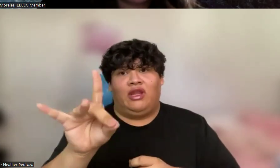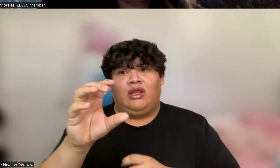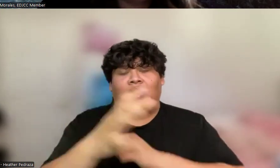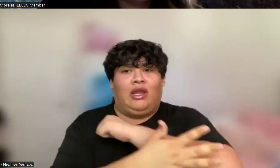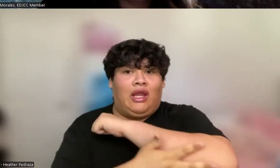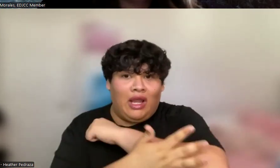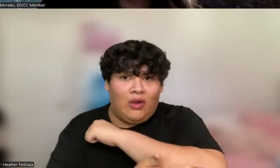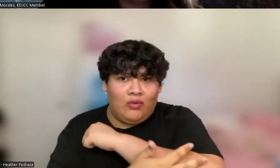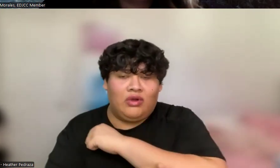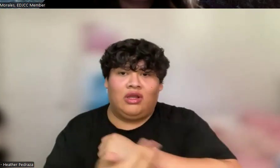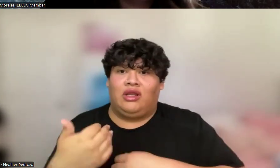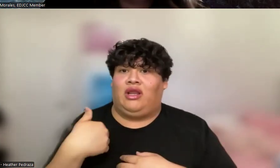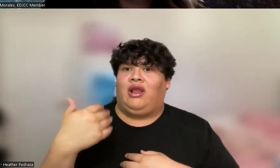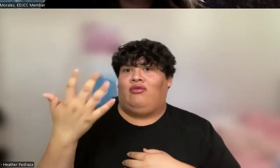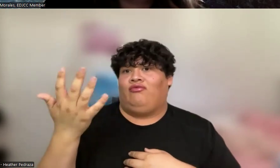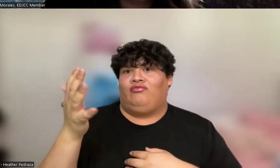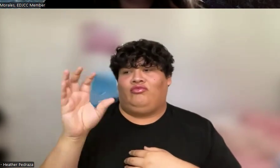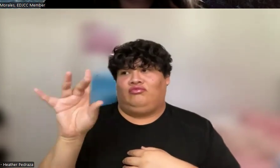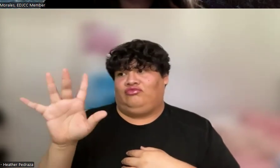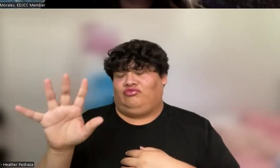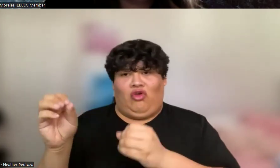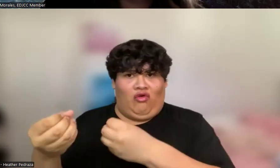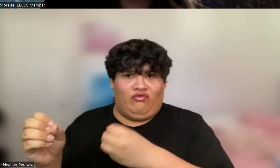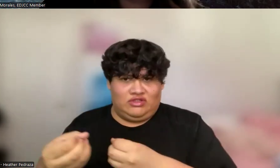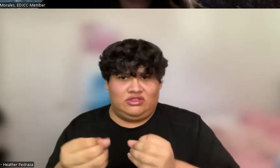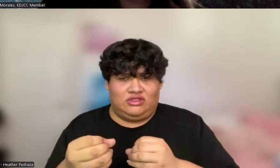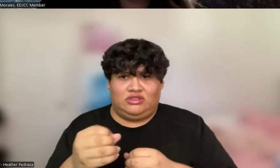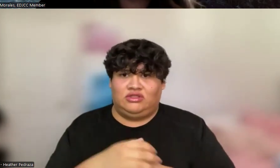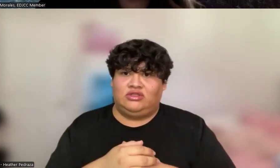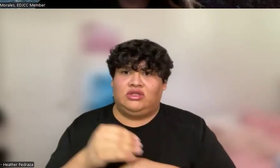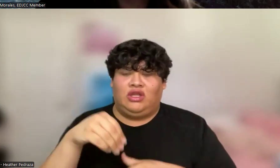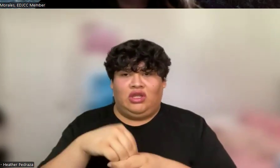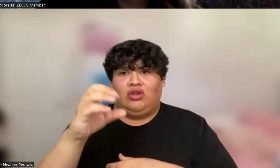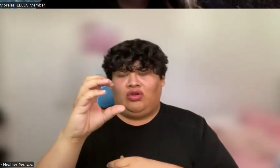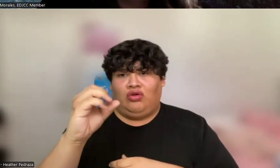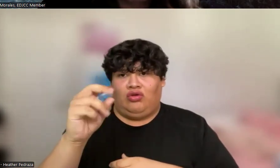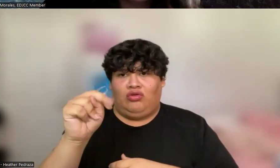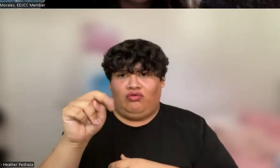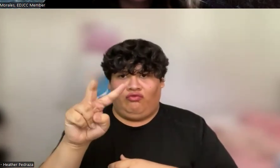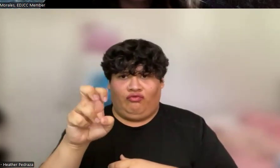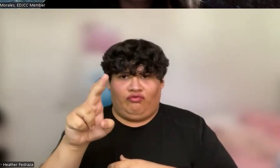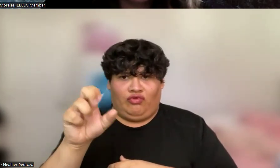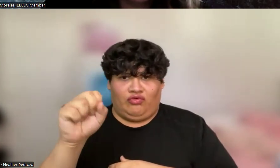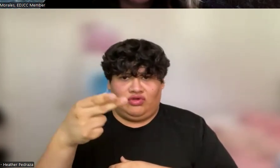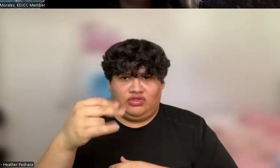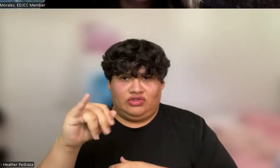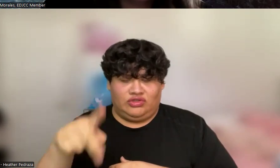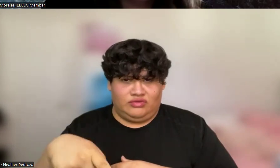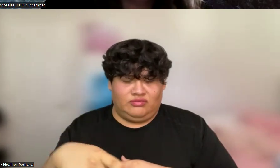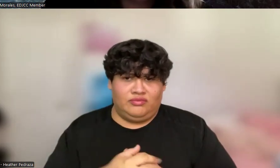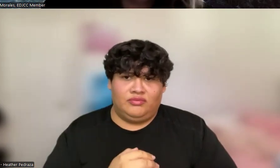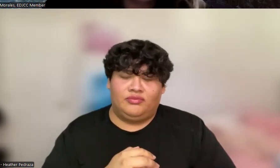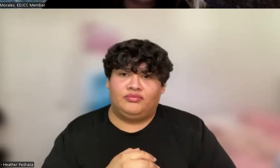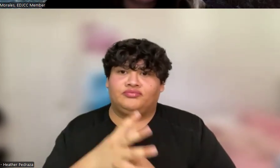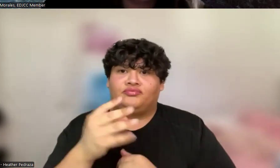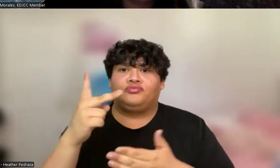actually having a public guardian's office that manages probate conservatorships. Also, the program lives